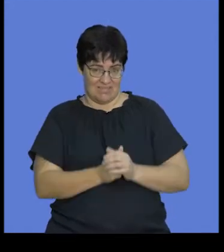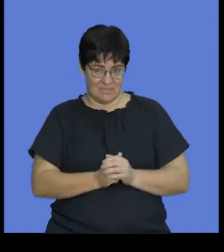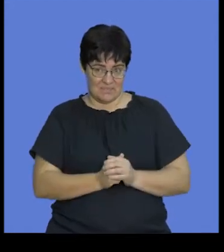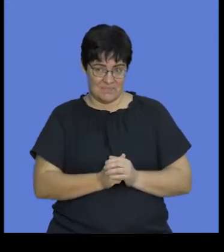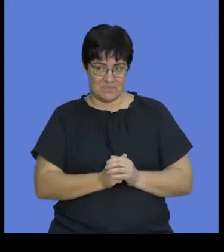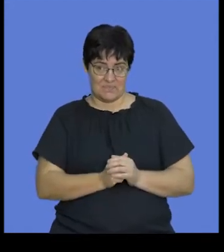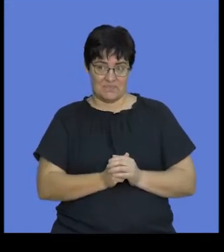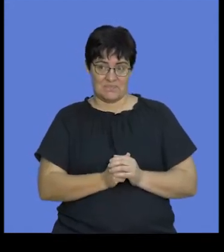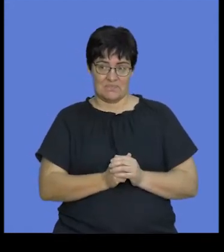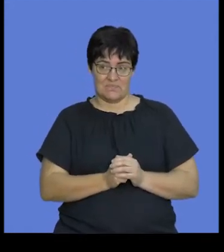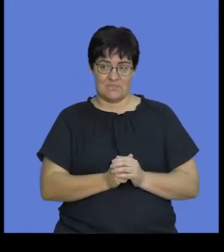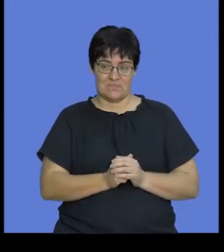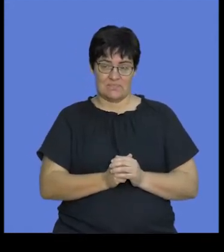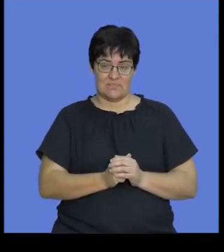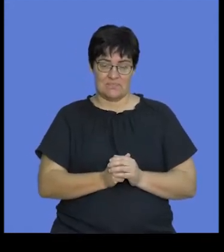proportional.